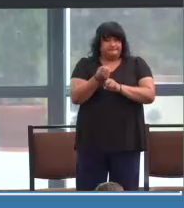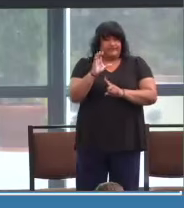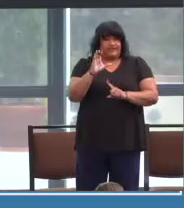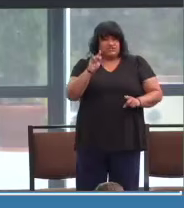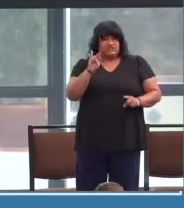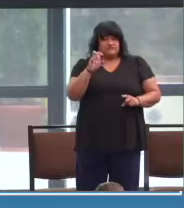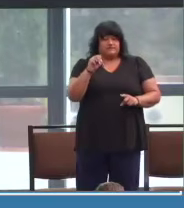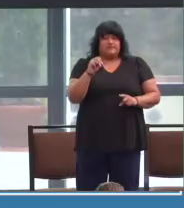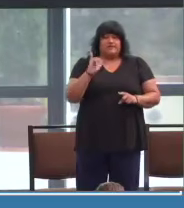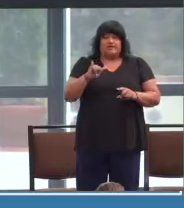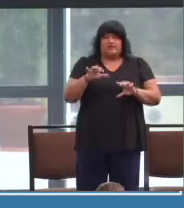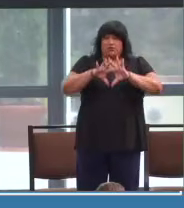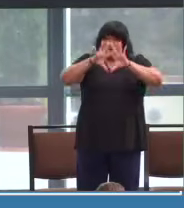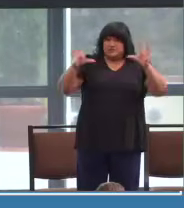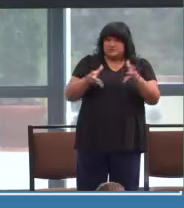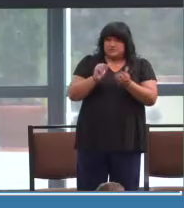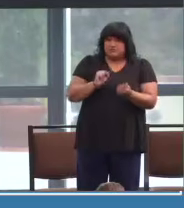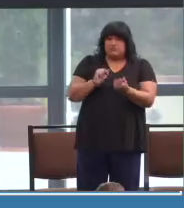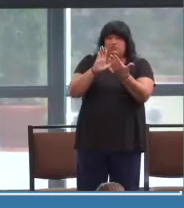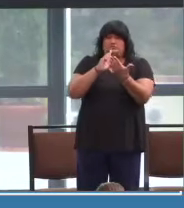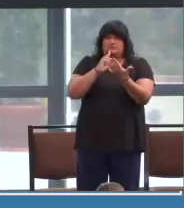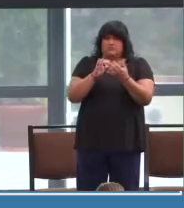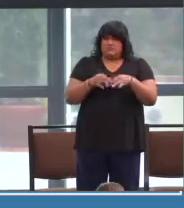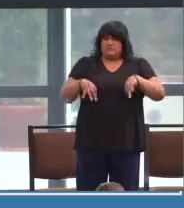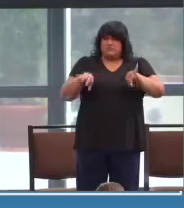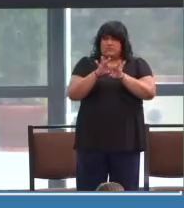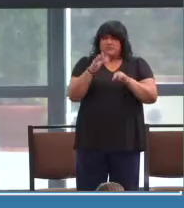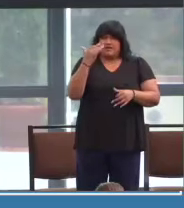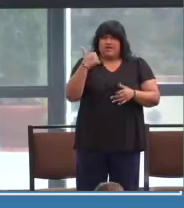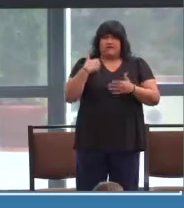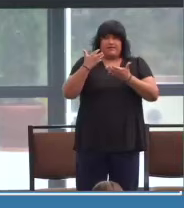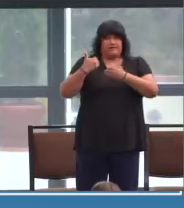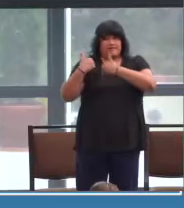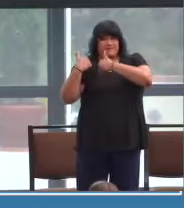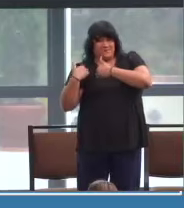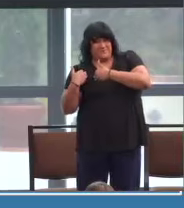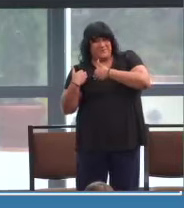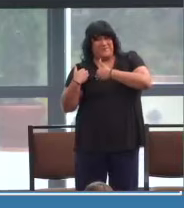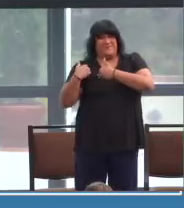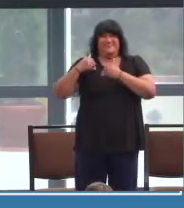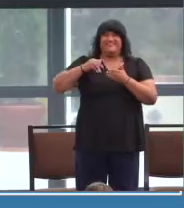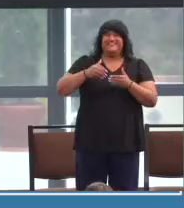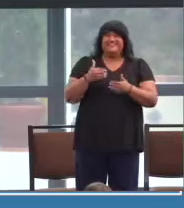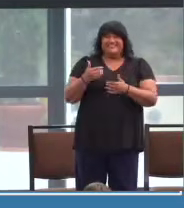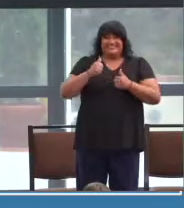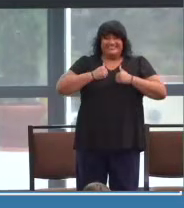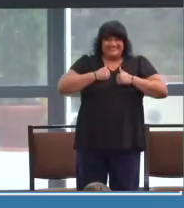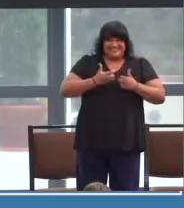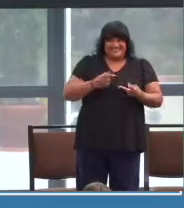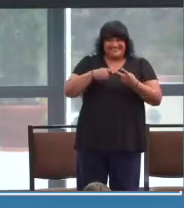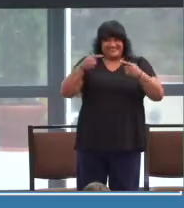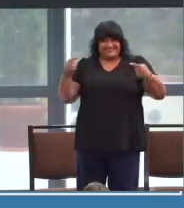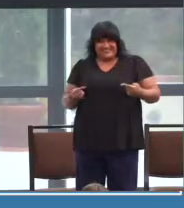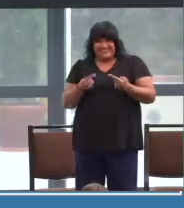the holistic approach is important because there's a heavy burden of fatigue, pain, and reduction in quality of